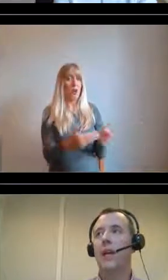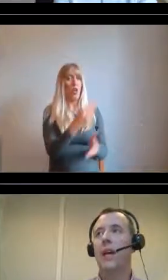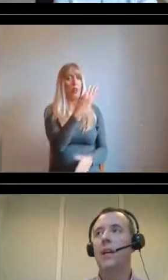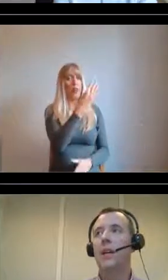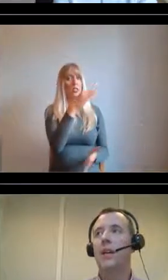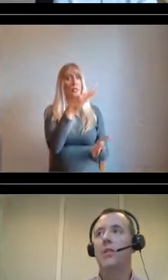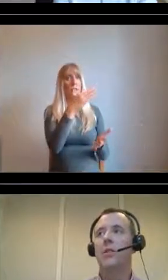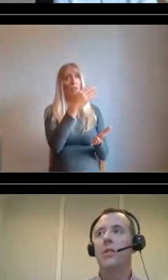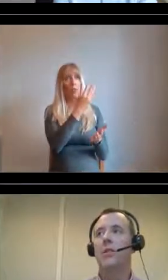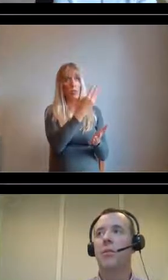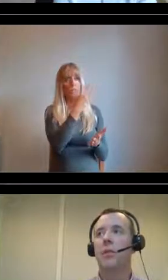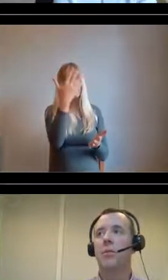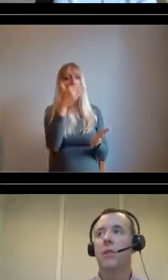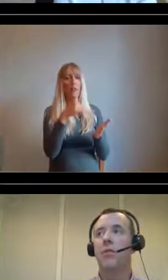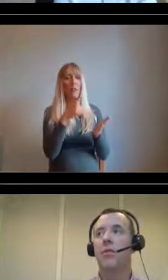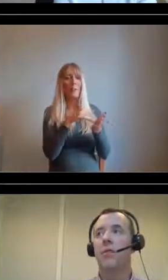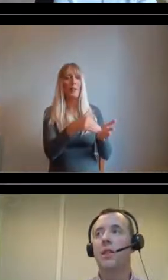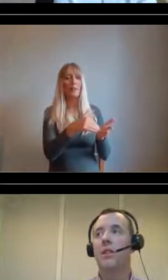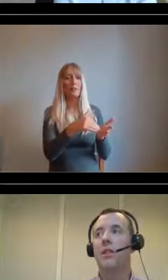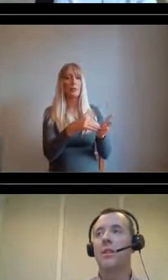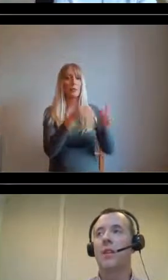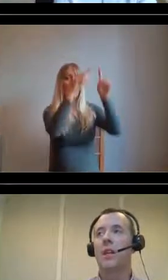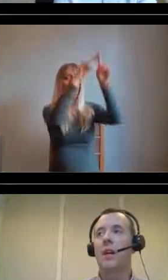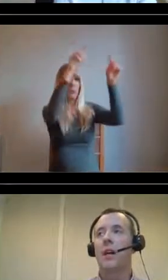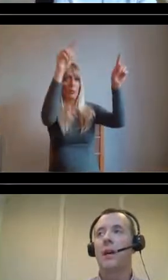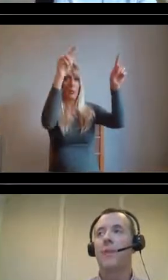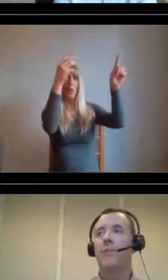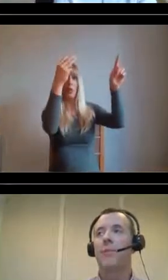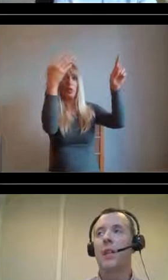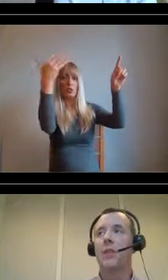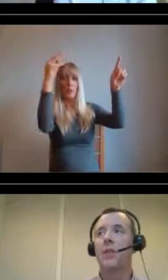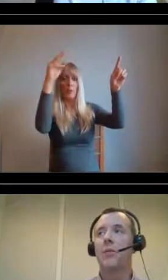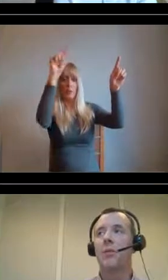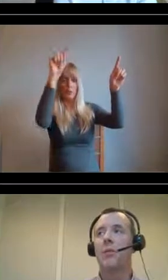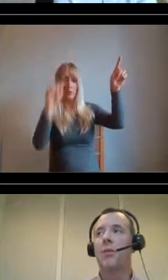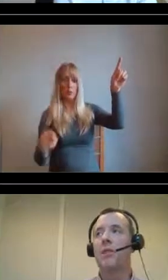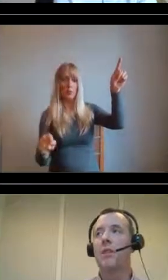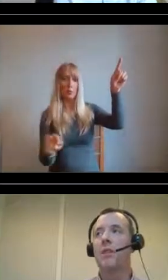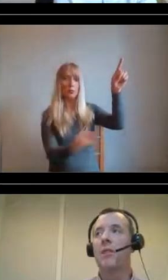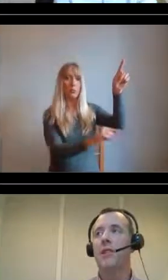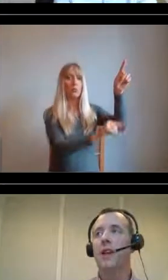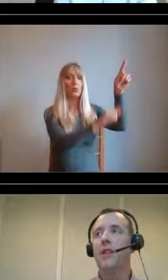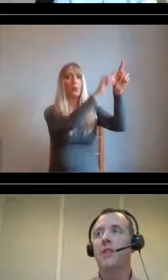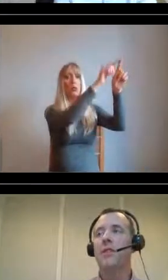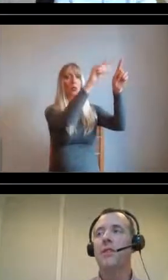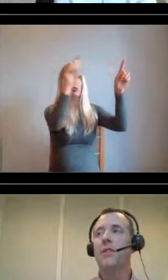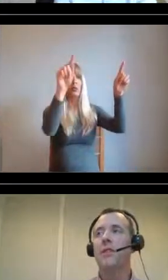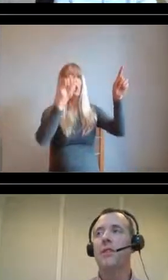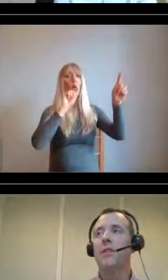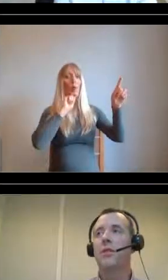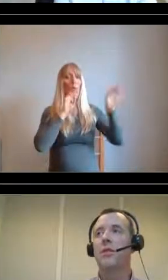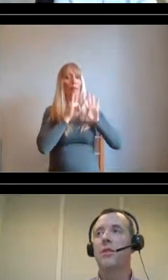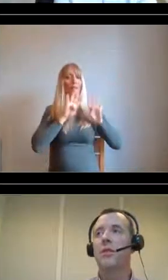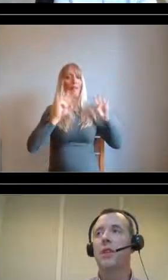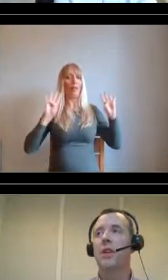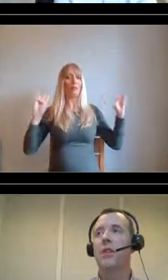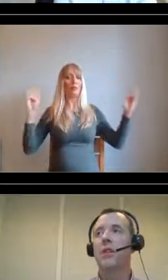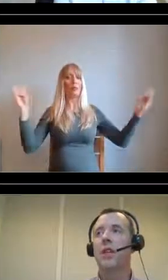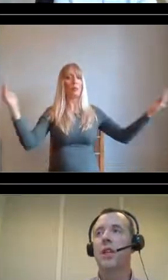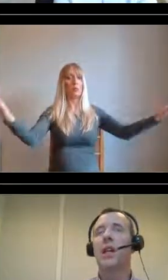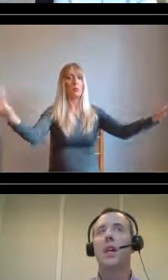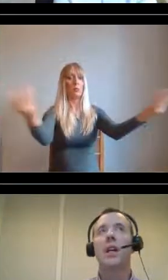meters square, so 35 meters by 35 meters. There will be a perimeter fence to